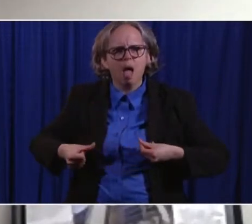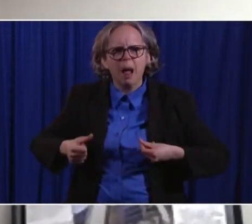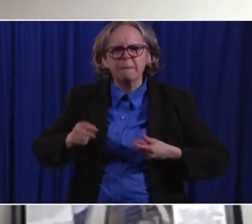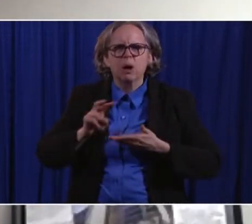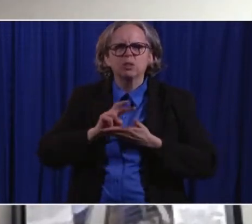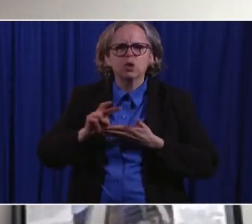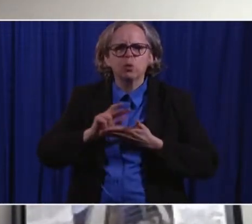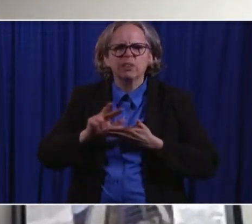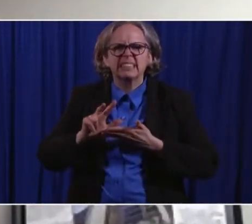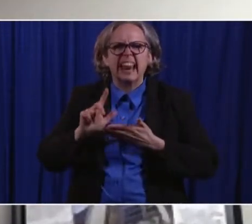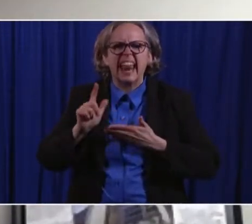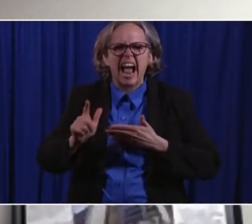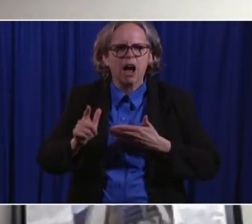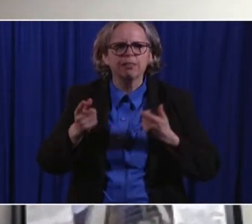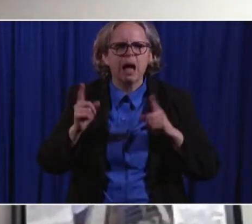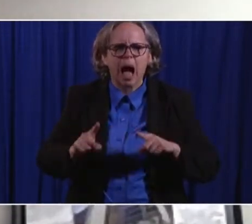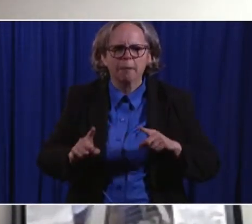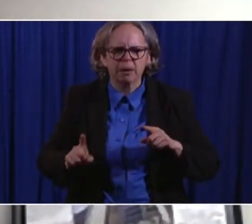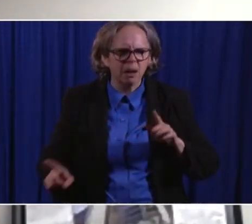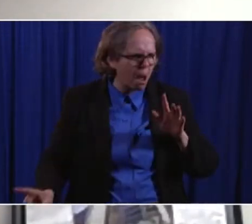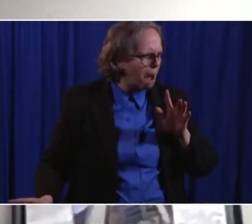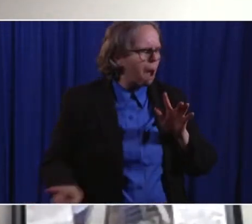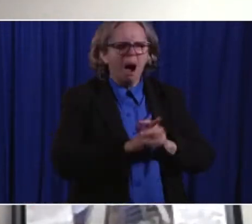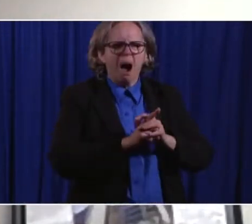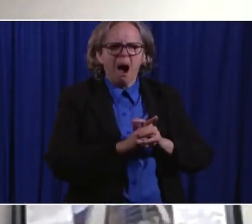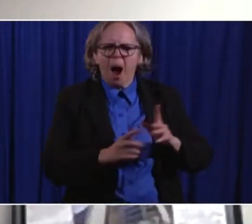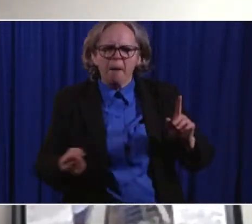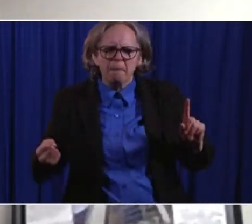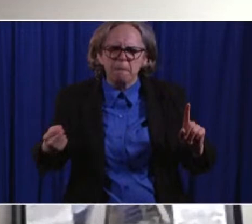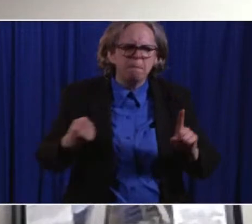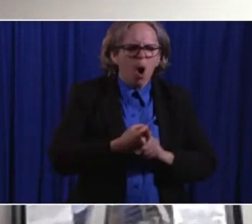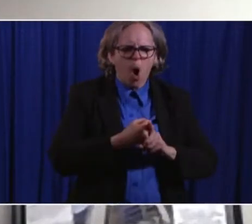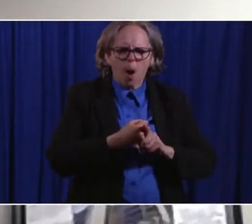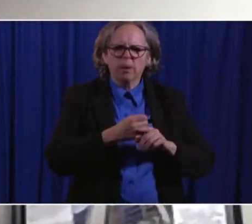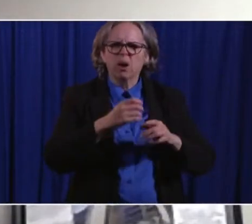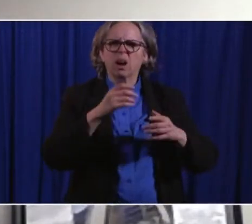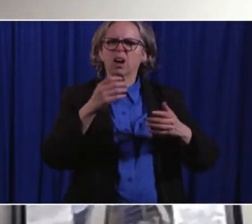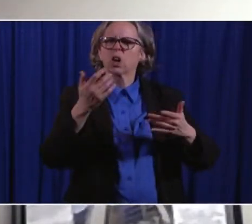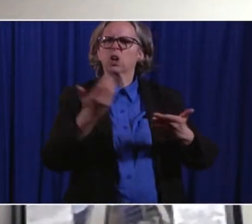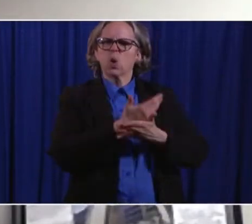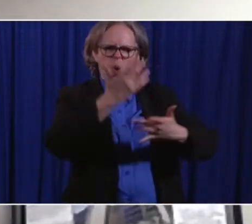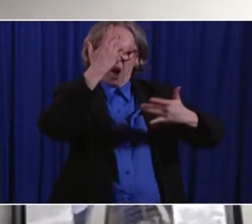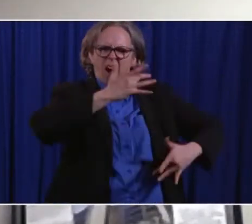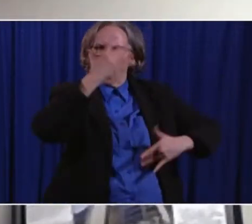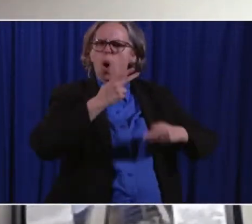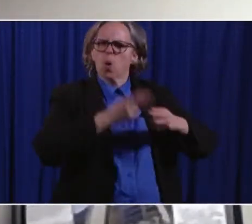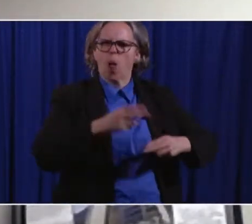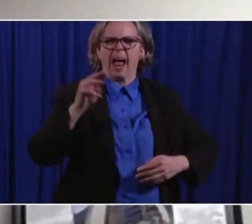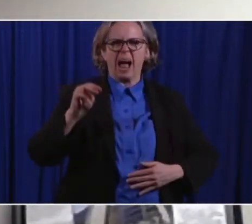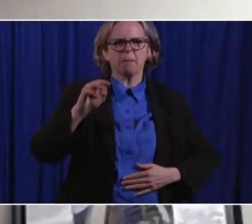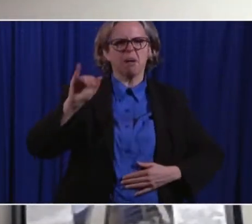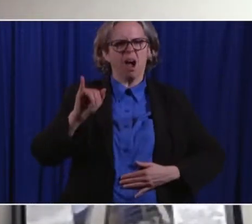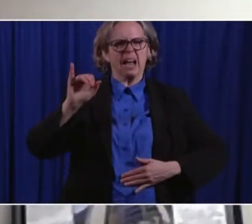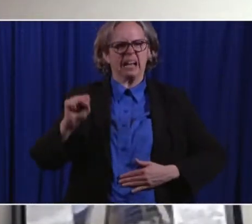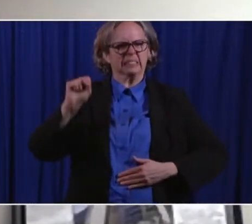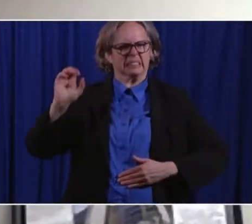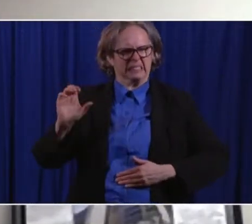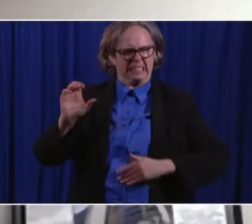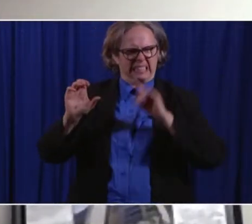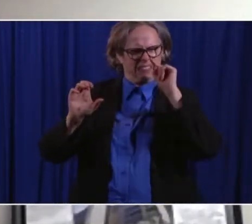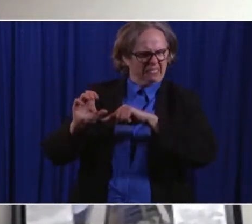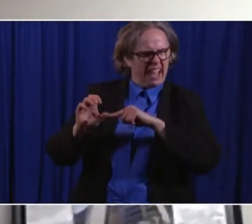can develop either a symptomatic or asymptomatic COVID infection. The simplest way to put it is it's just an abnormal